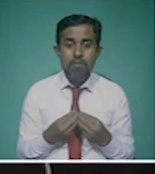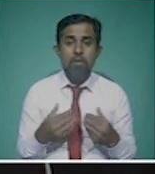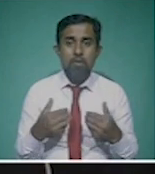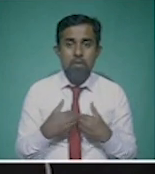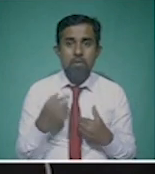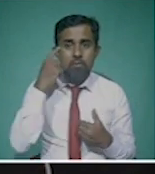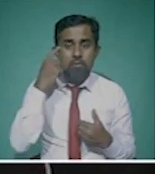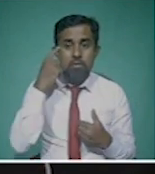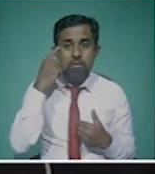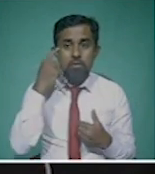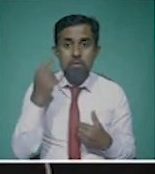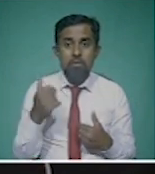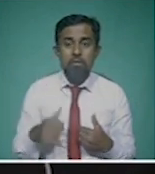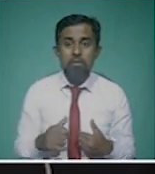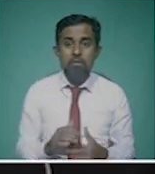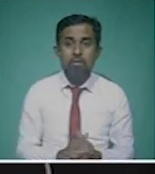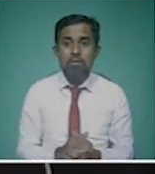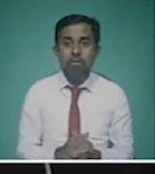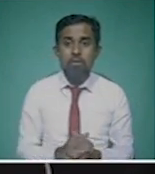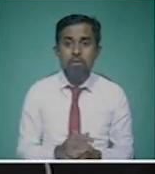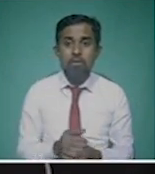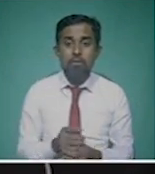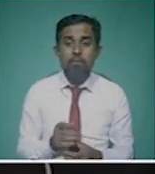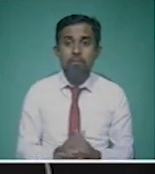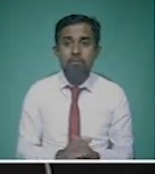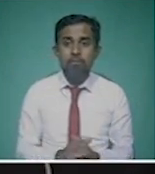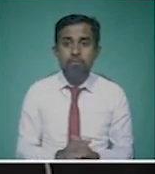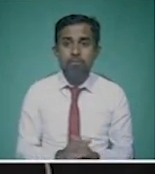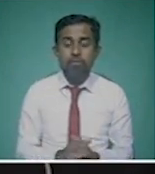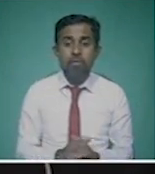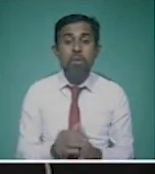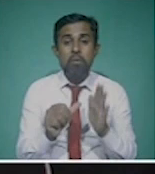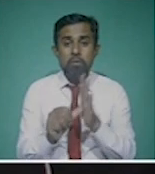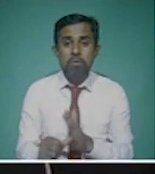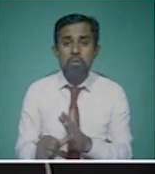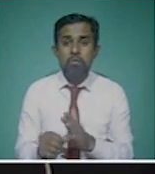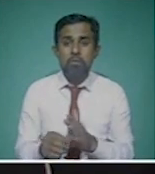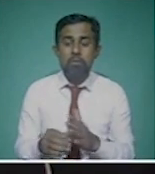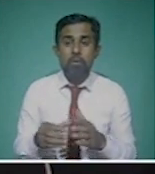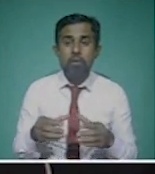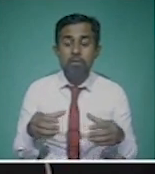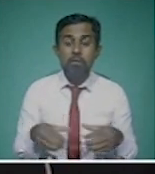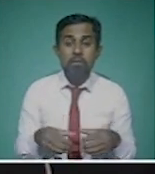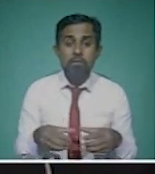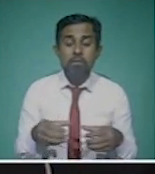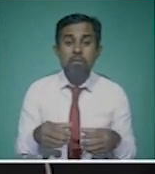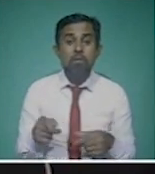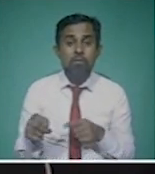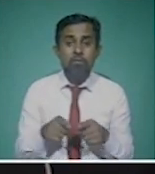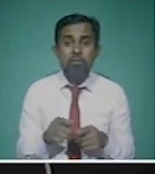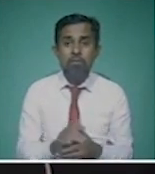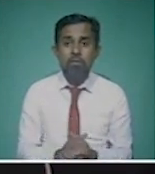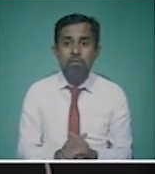of the Ministry and the Chief Justice and others who really was concerned